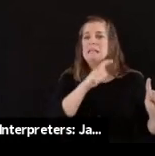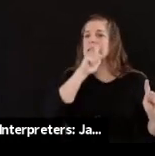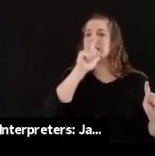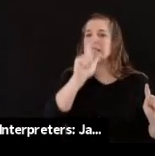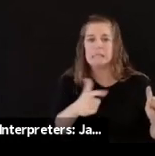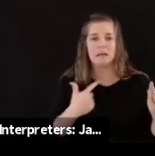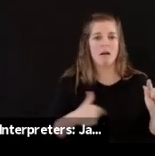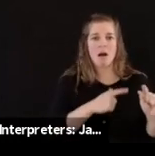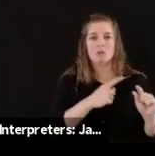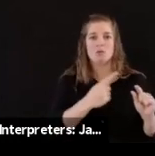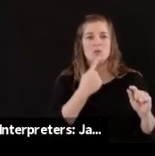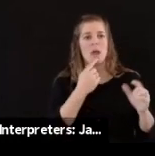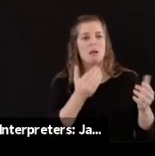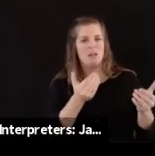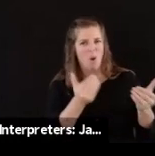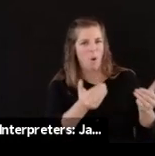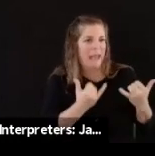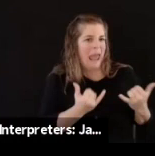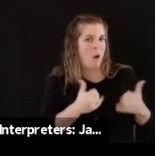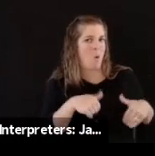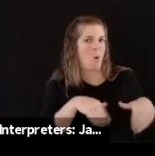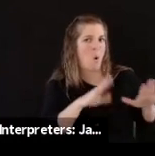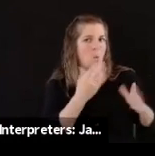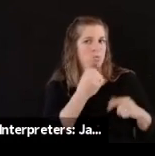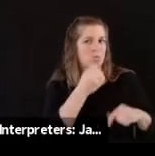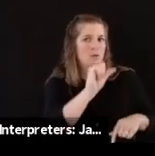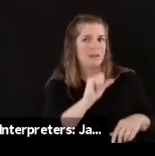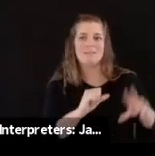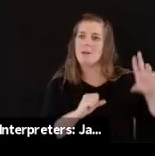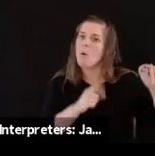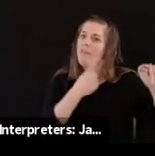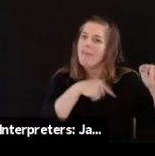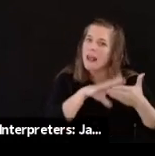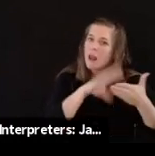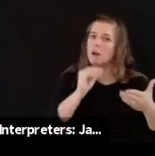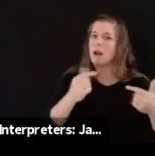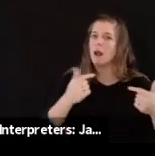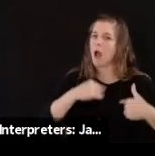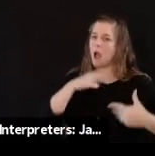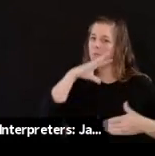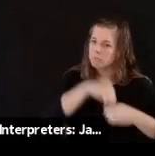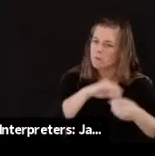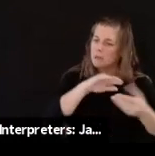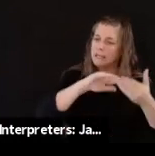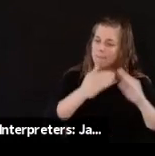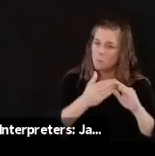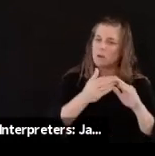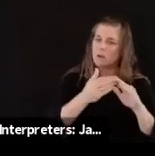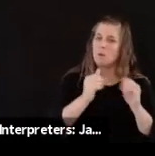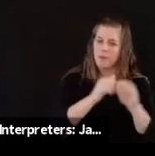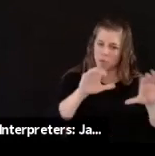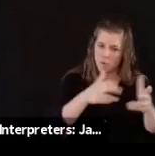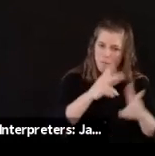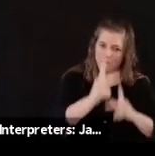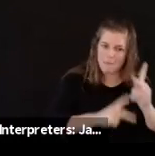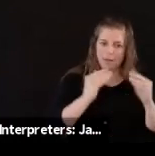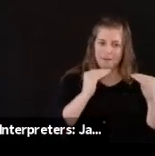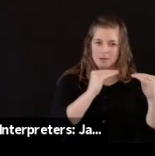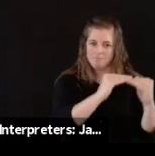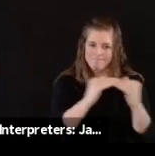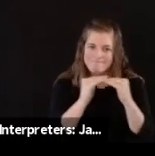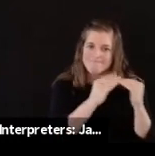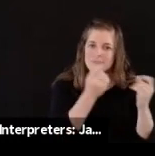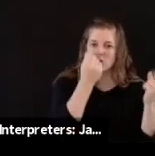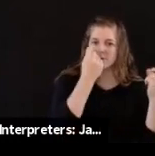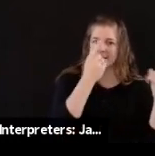to protest. They learned that they were members of a community of young people with a shared vision of a more equitable society.